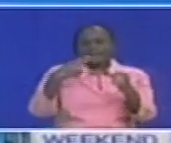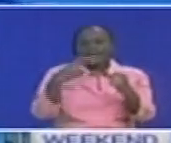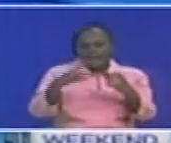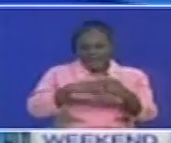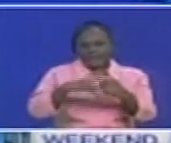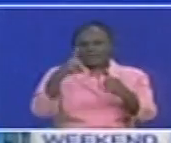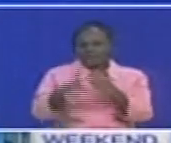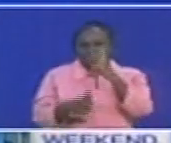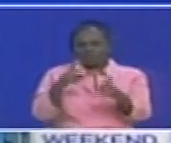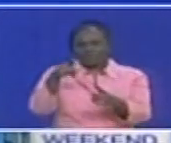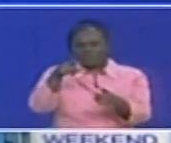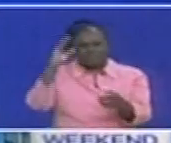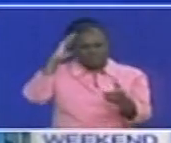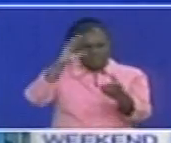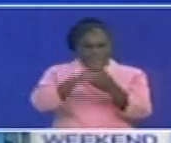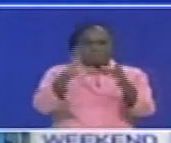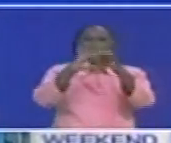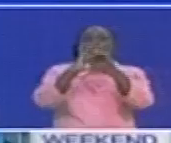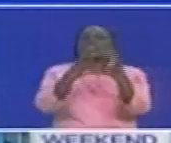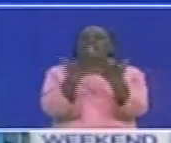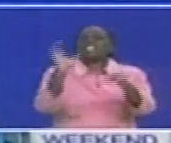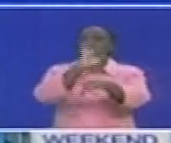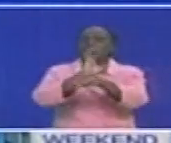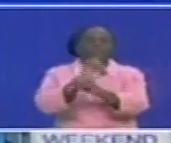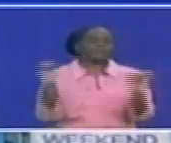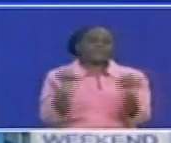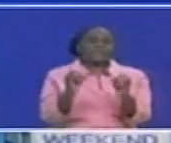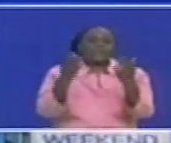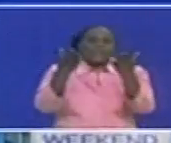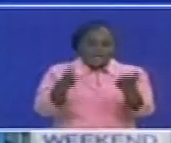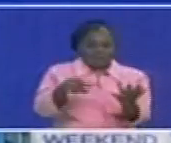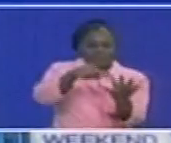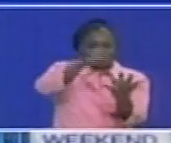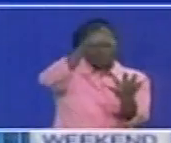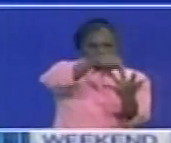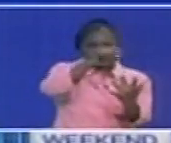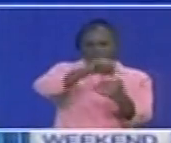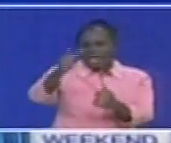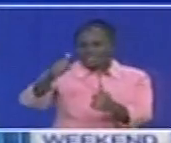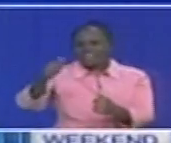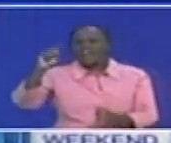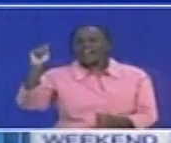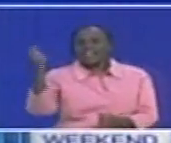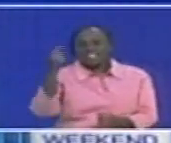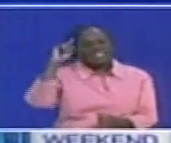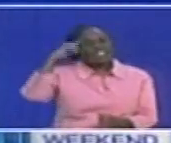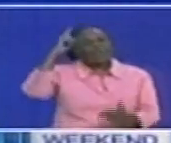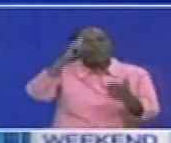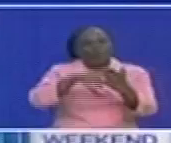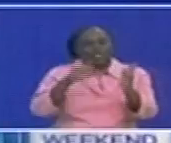922,128 people said they do not belong to any religion. Here now is a sample of what other Kenyans think about